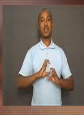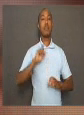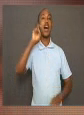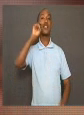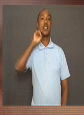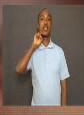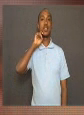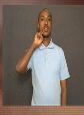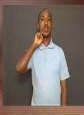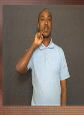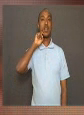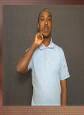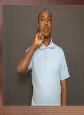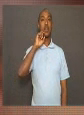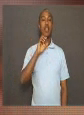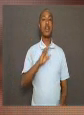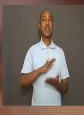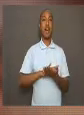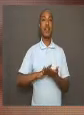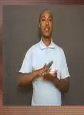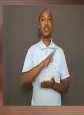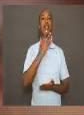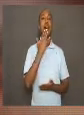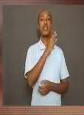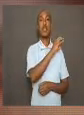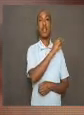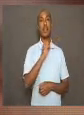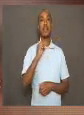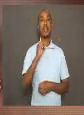plastics, dyes, and drugs.